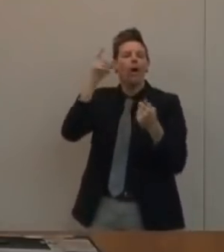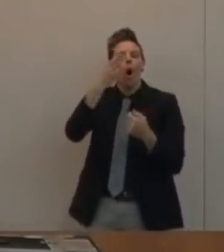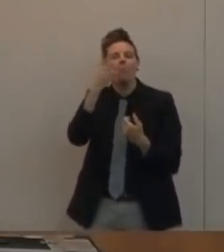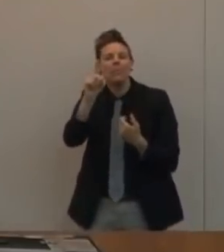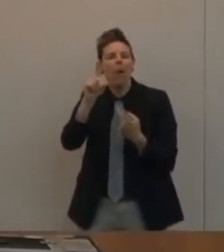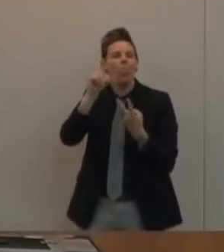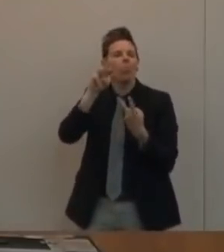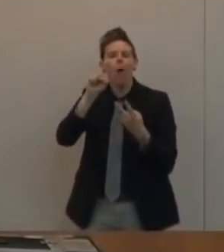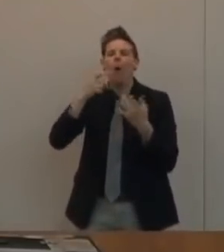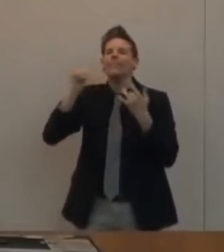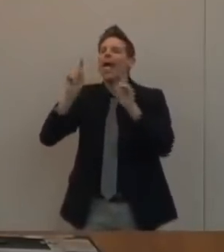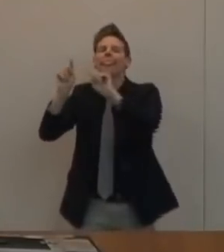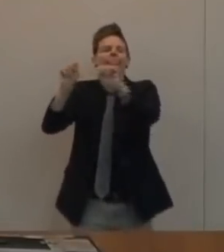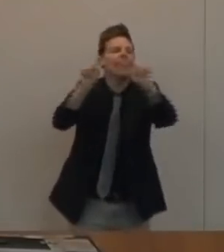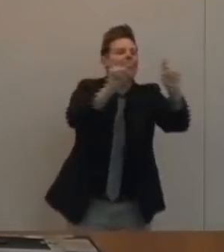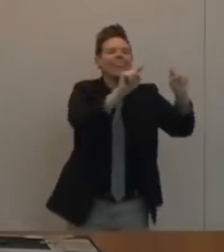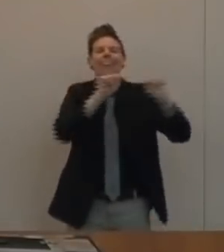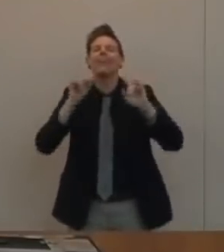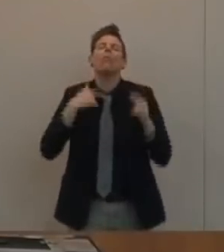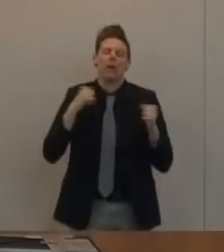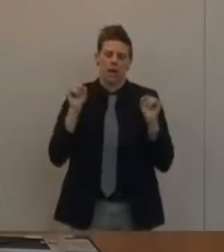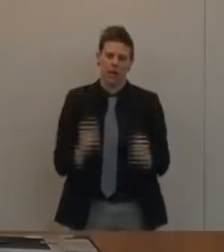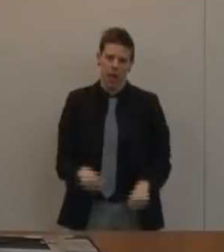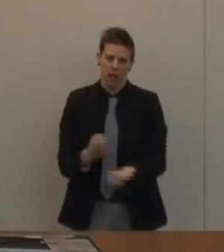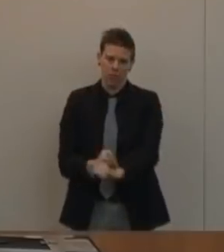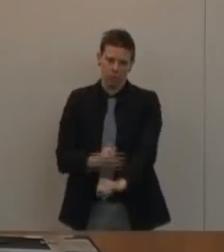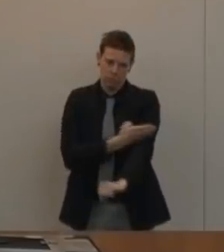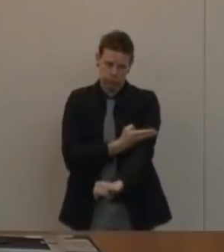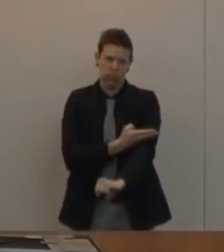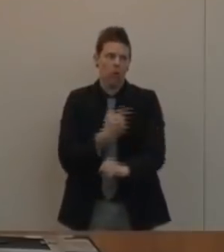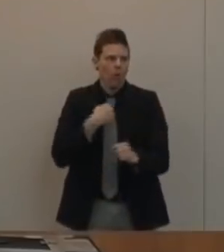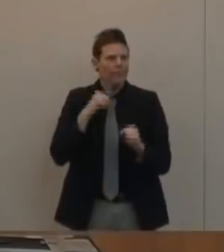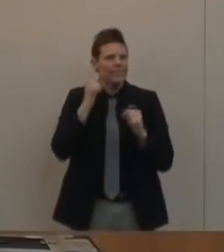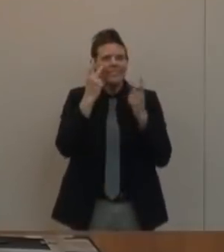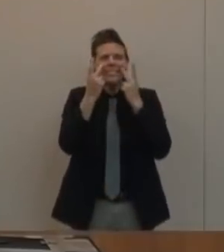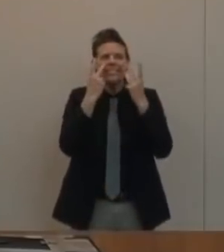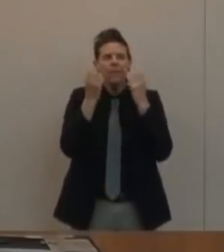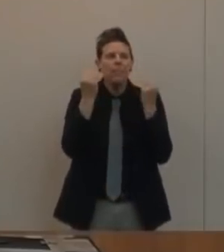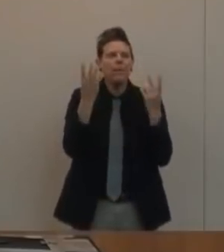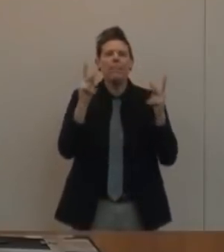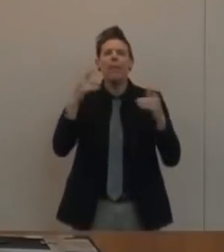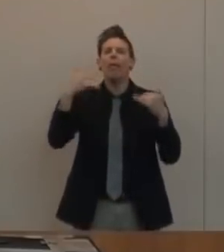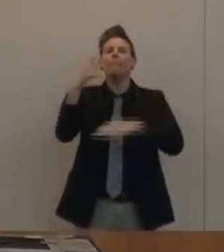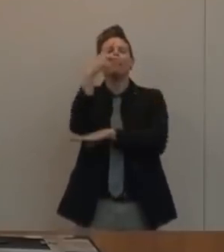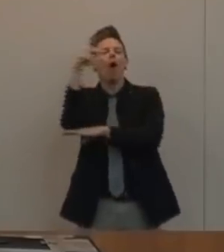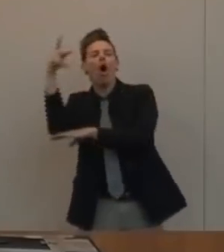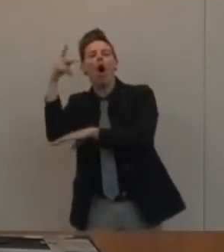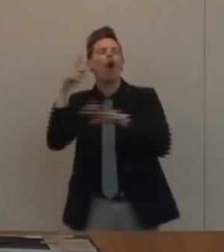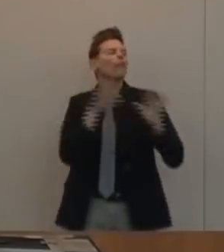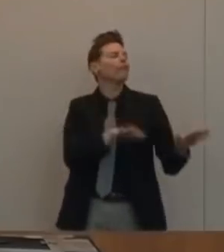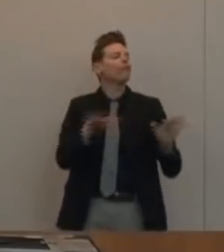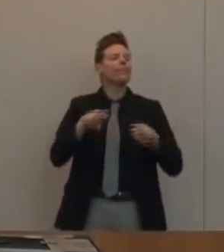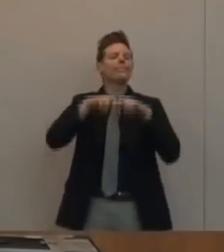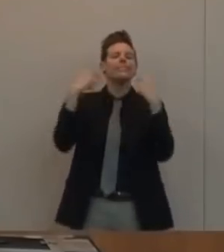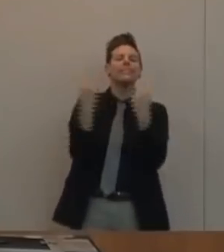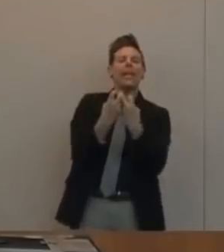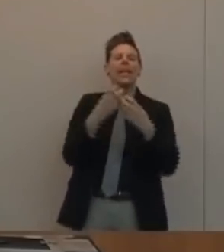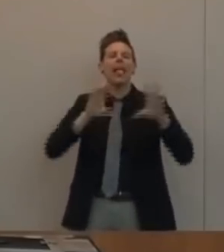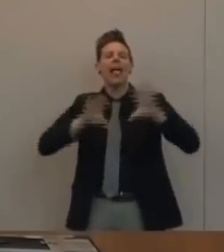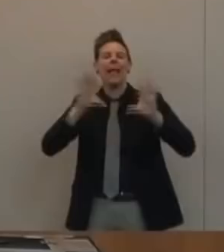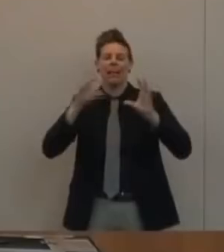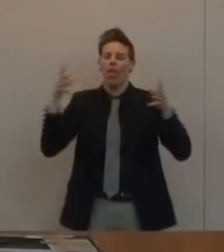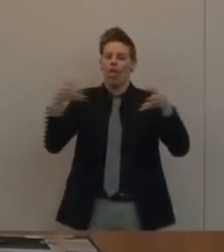do better. And we're seeing far too many people in parks and doing leisure activities in large groups, and